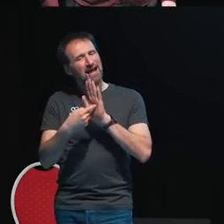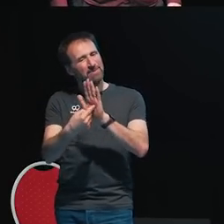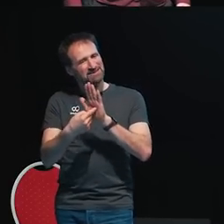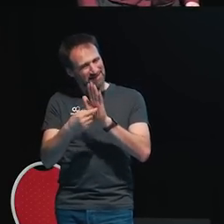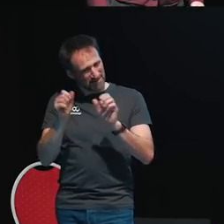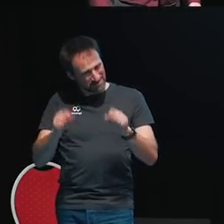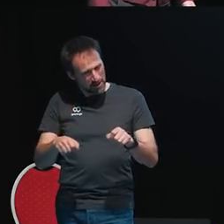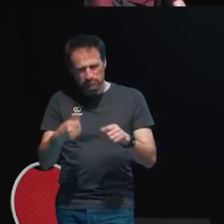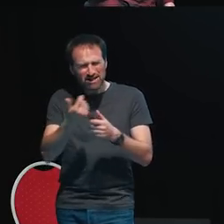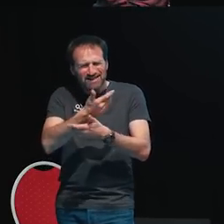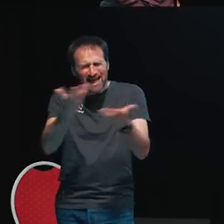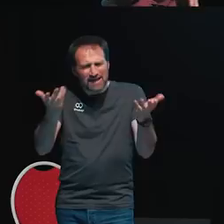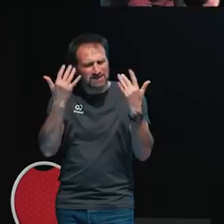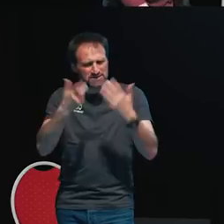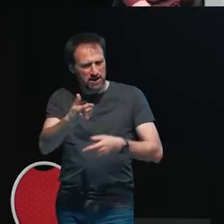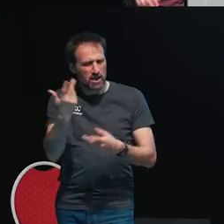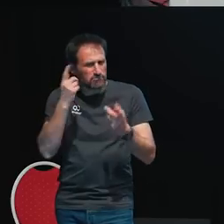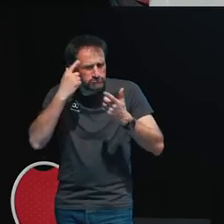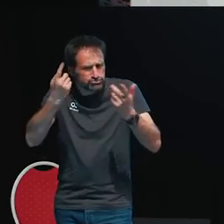any number you need.